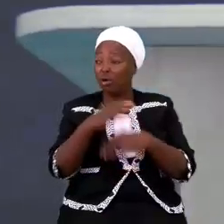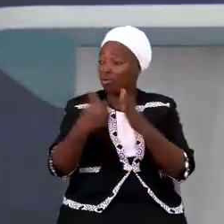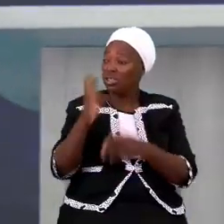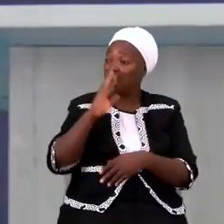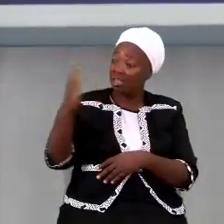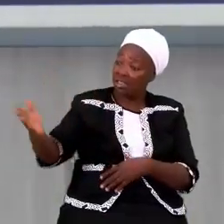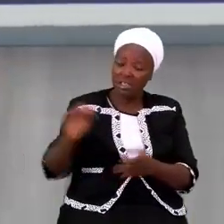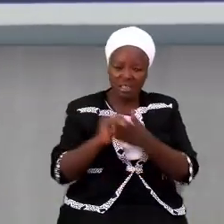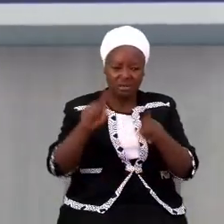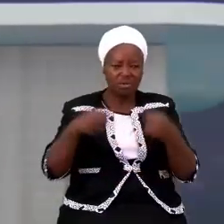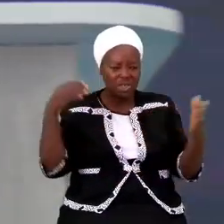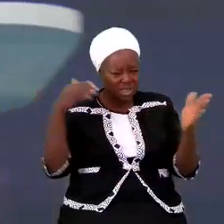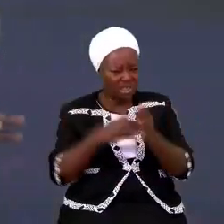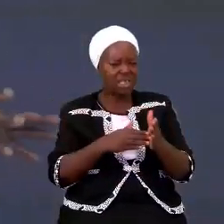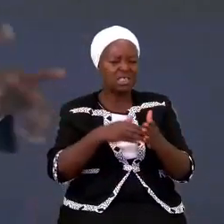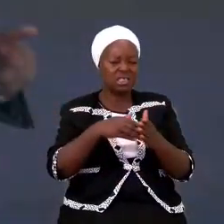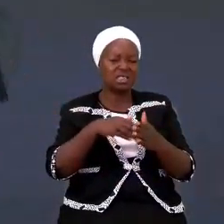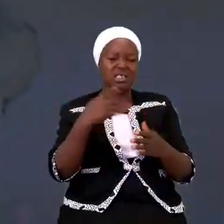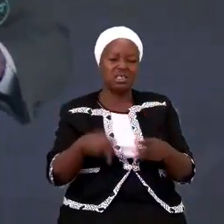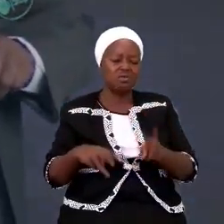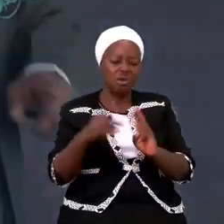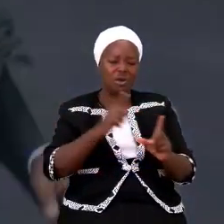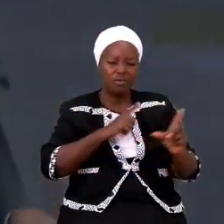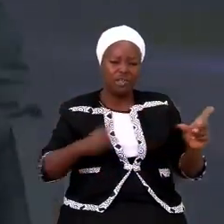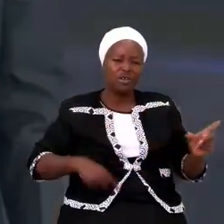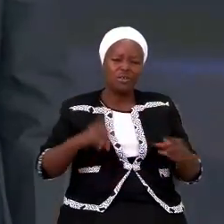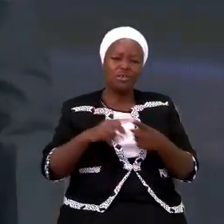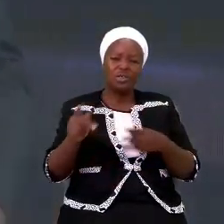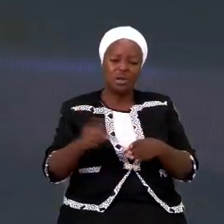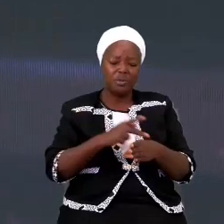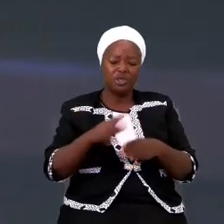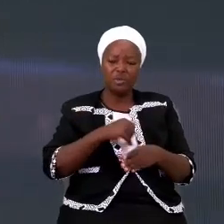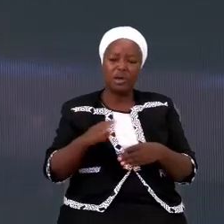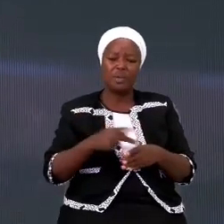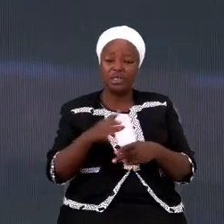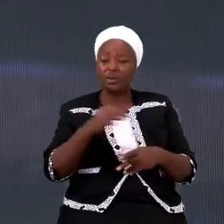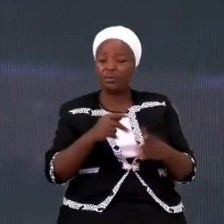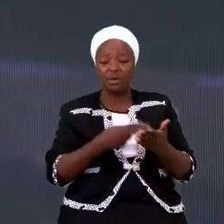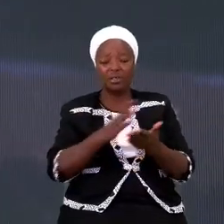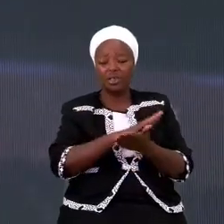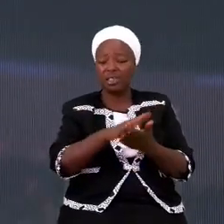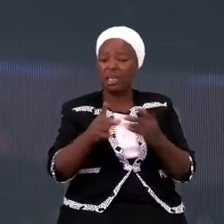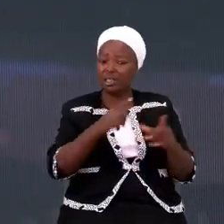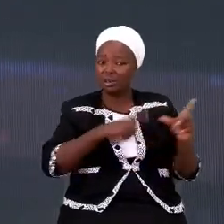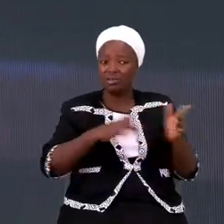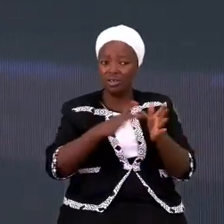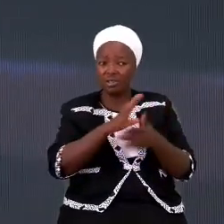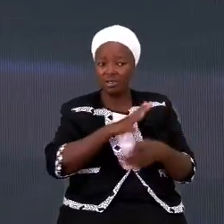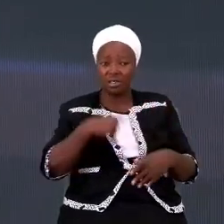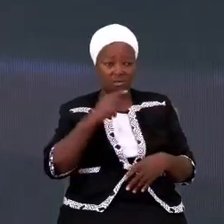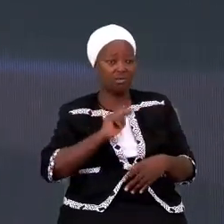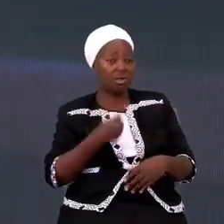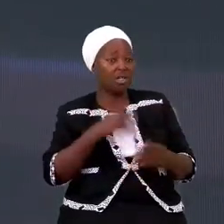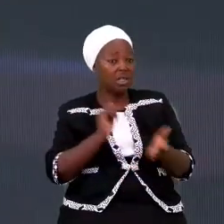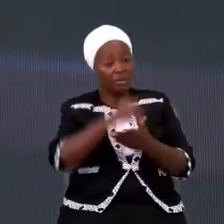Lord Jesus said, because iniquity shall abound, it says the love of many shall wax